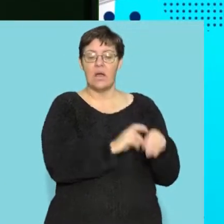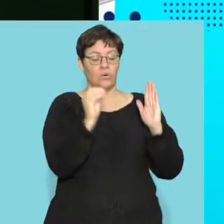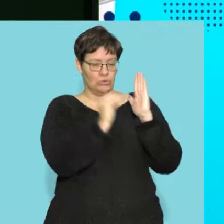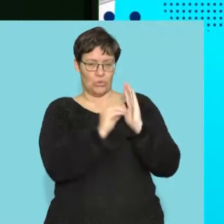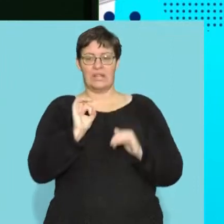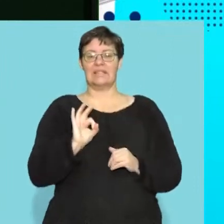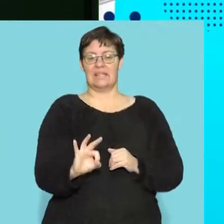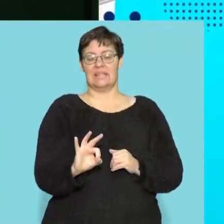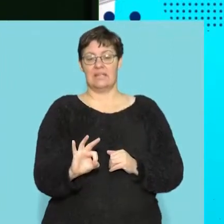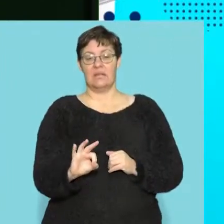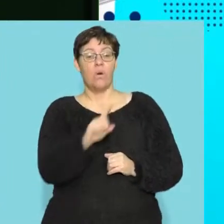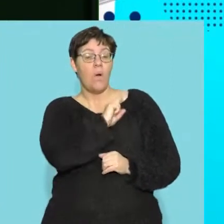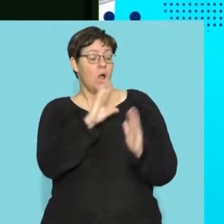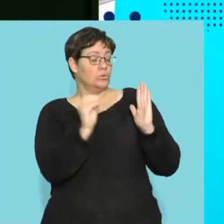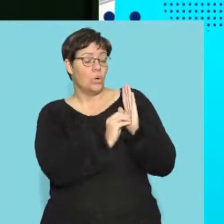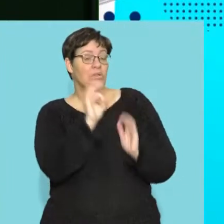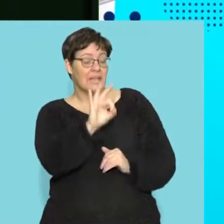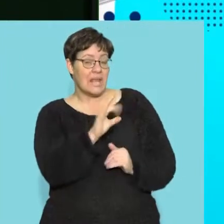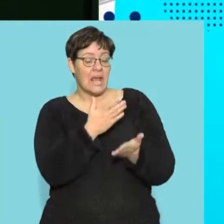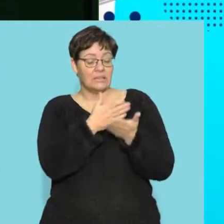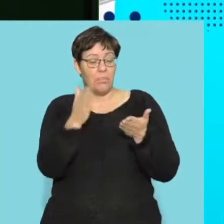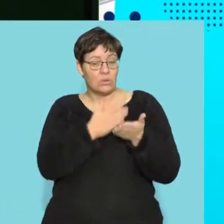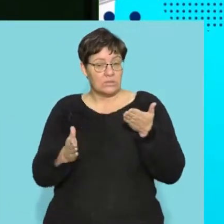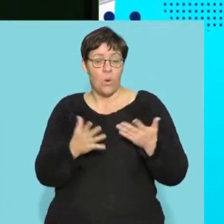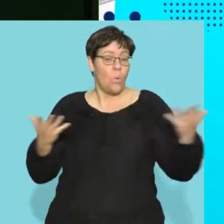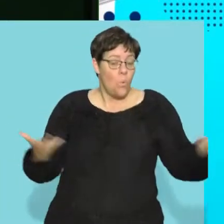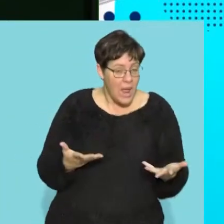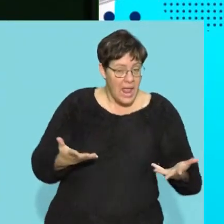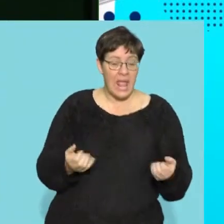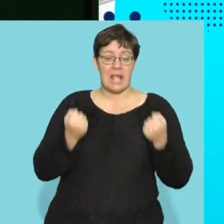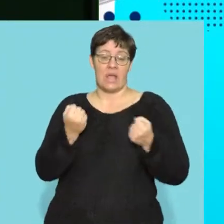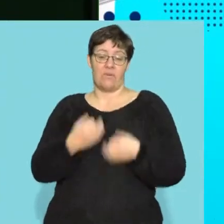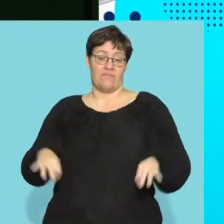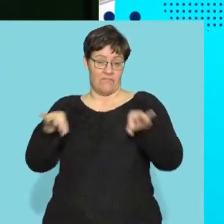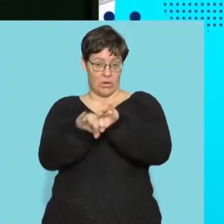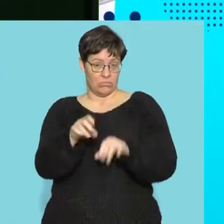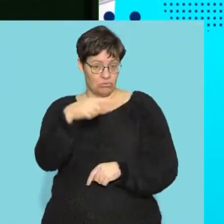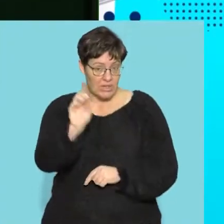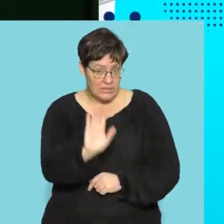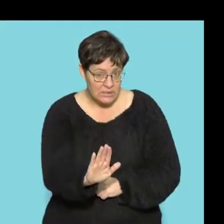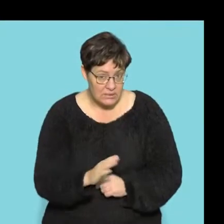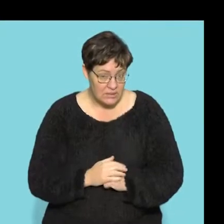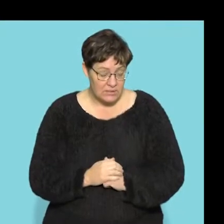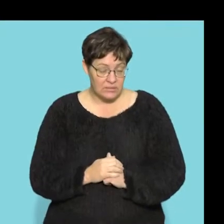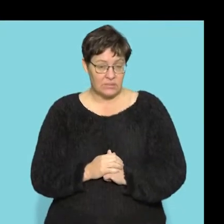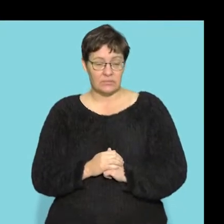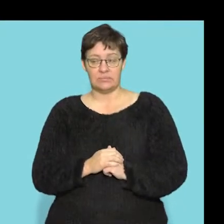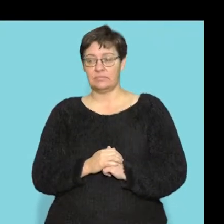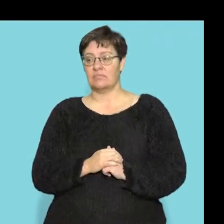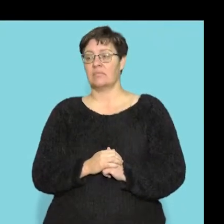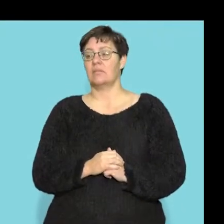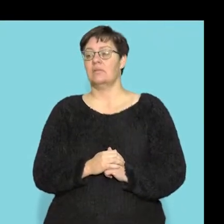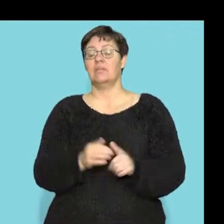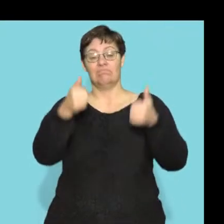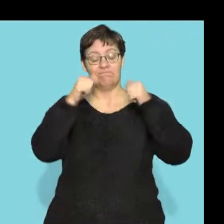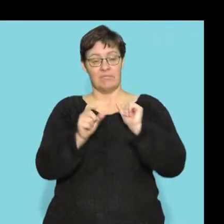because note number 3 says disposals at carrying value. Got it? Okay. Then we got the last one to